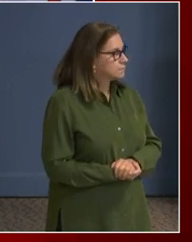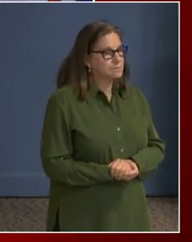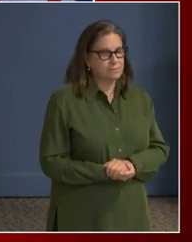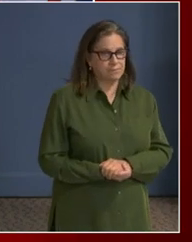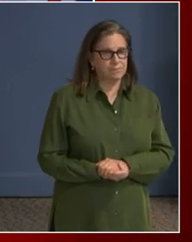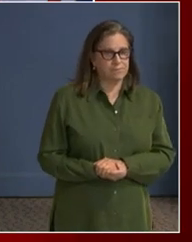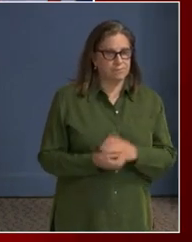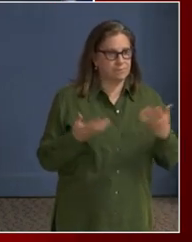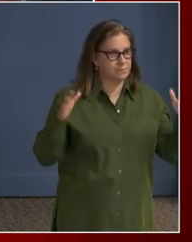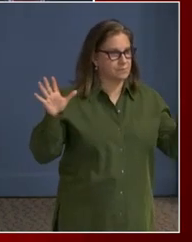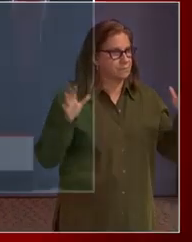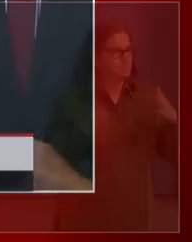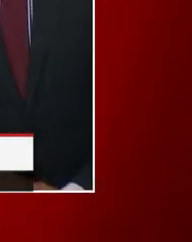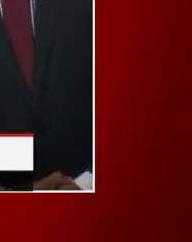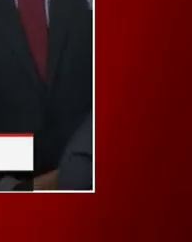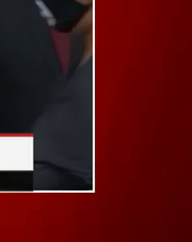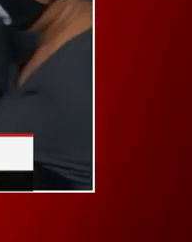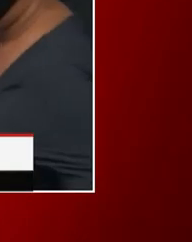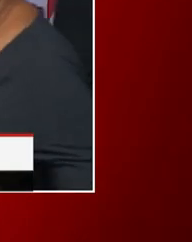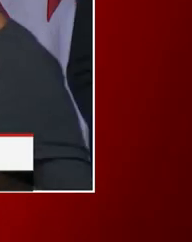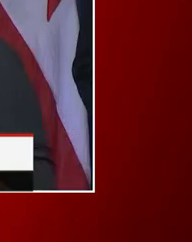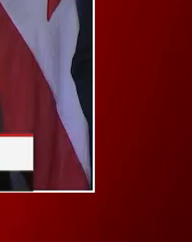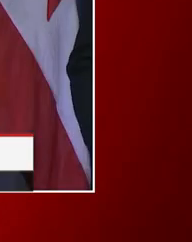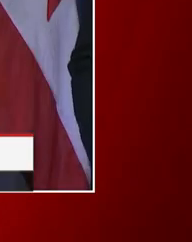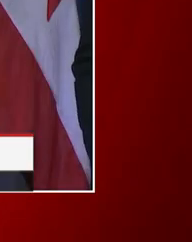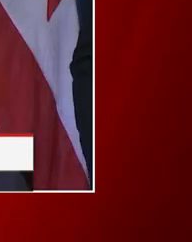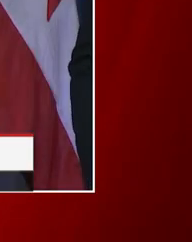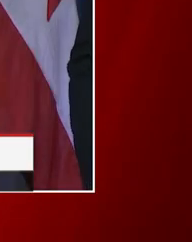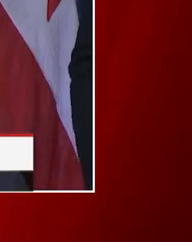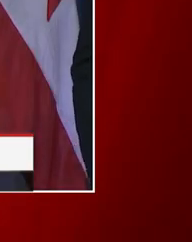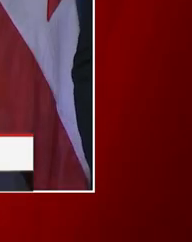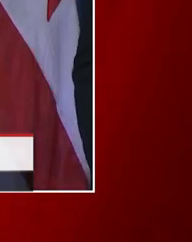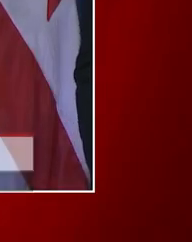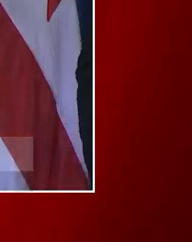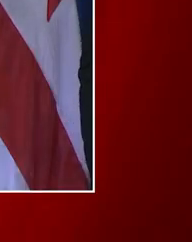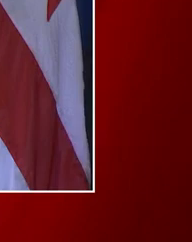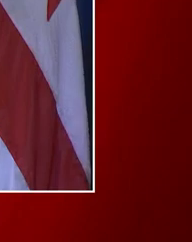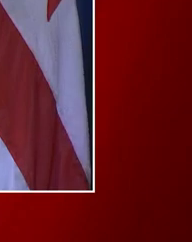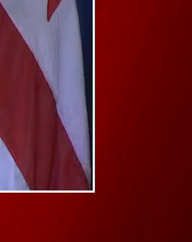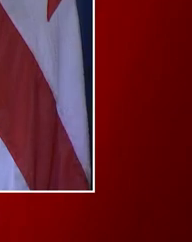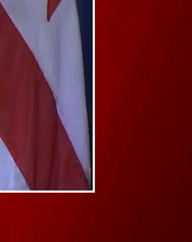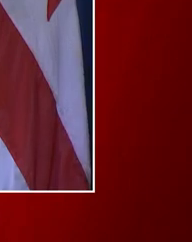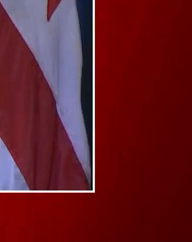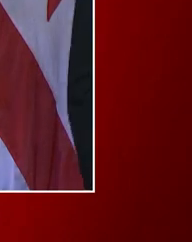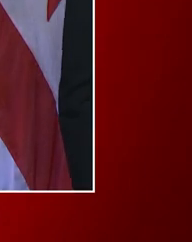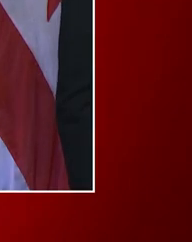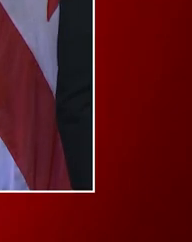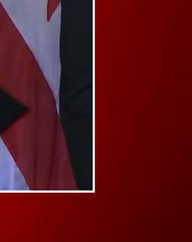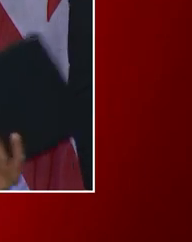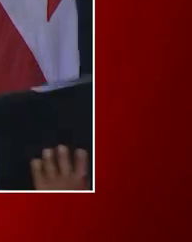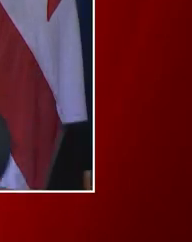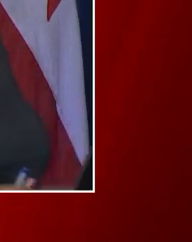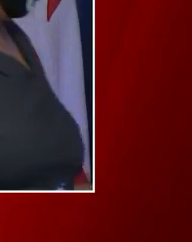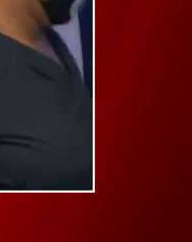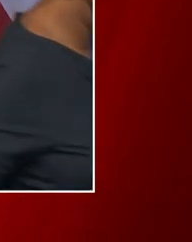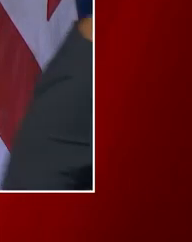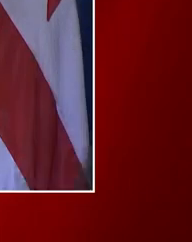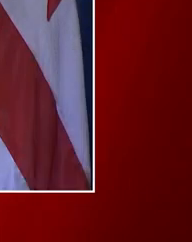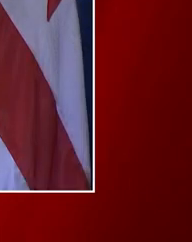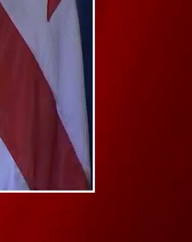Thank you. Thank you, everybody. Thank you. Thank you.